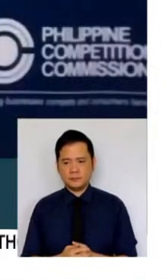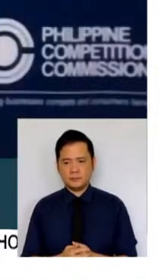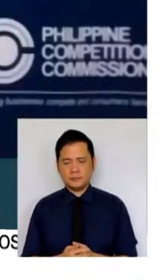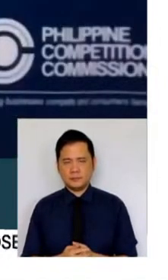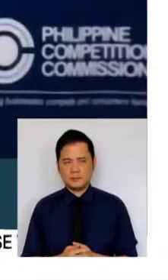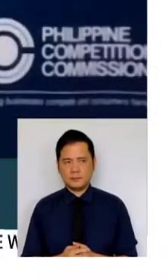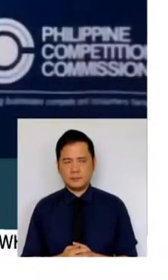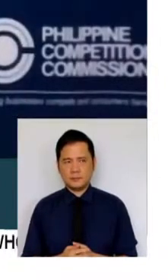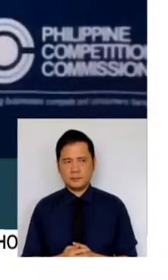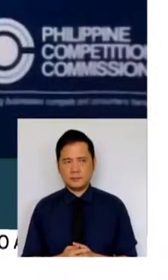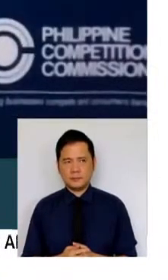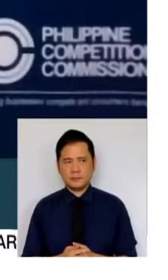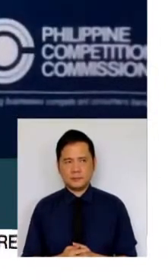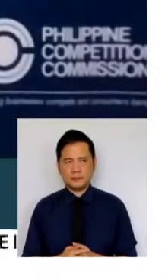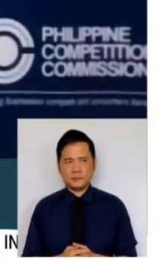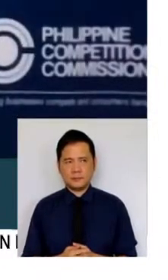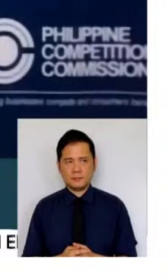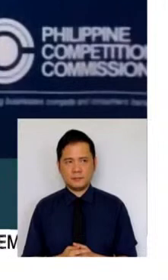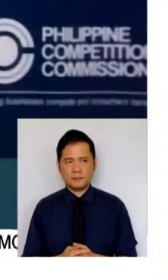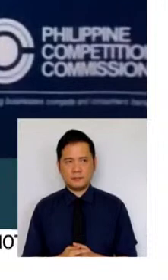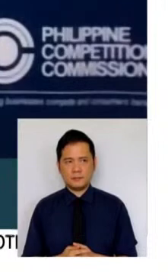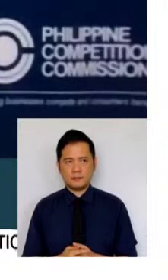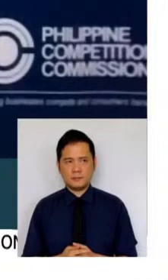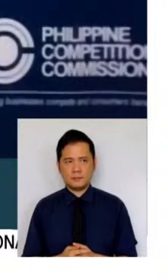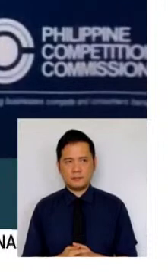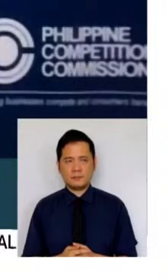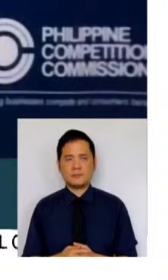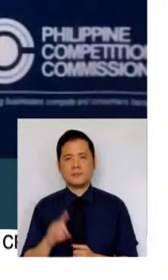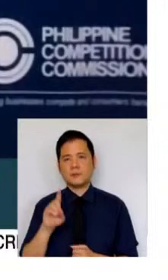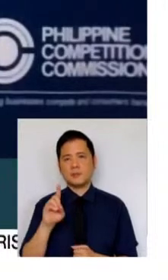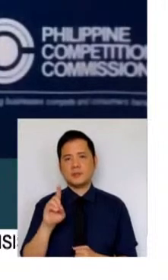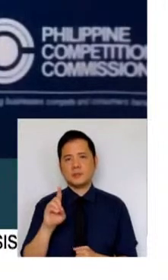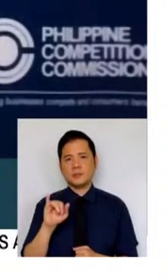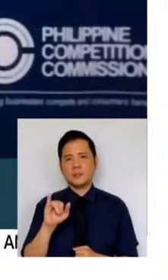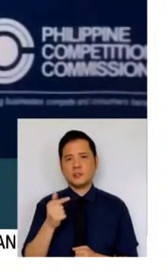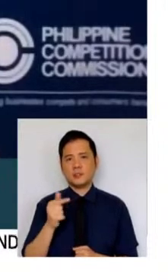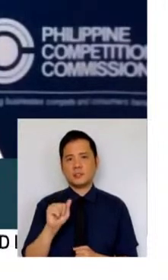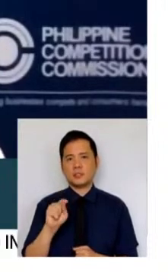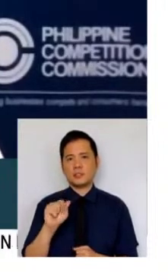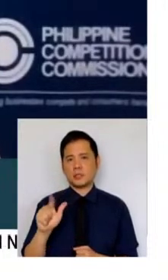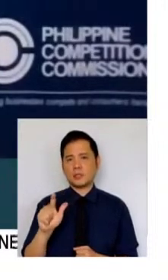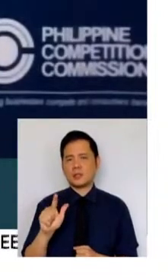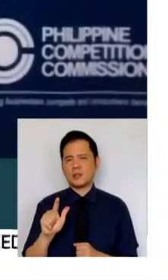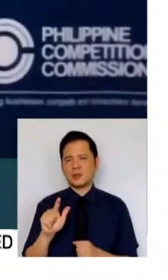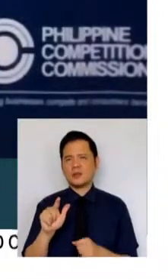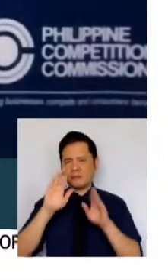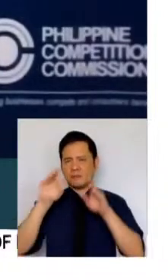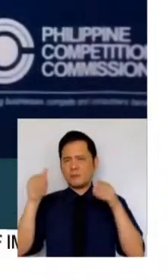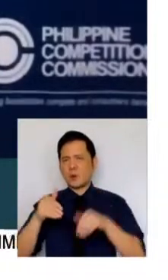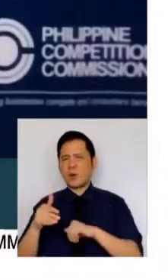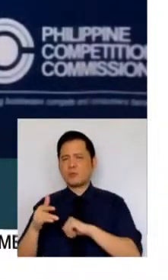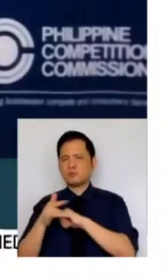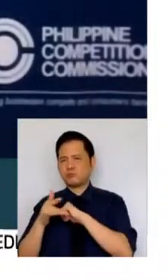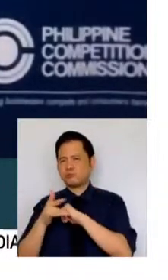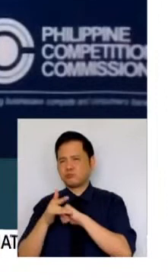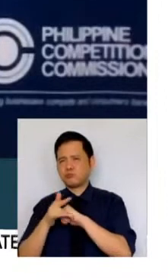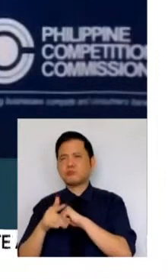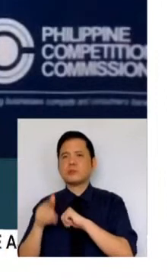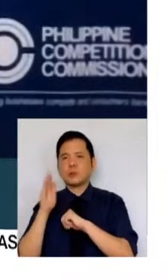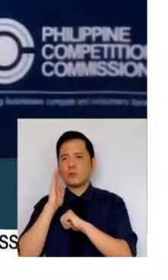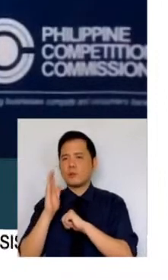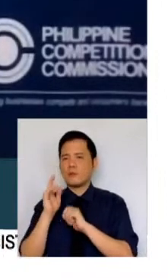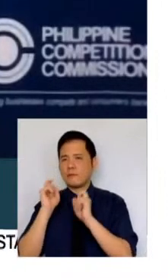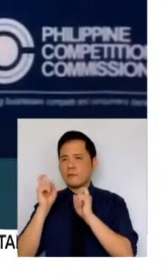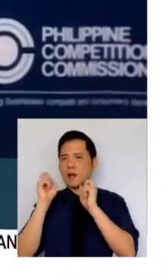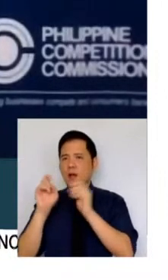we can't stop anymore this digitalization. I think we need to ride along with that. It's going to move fast,